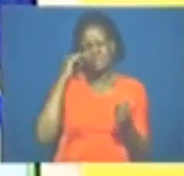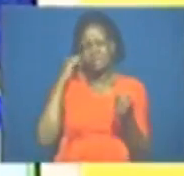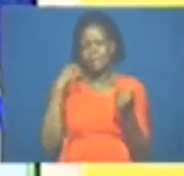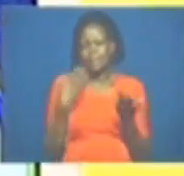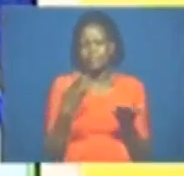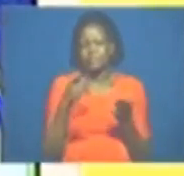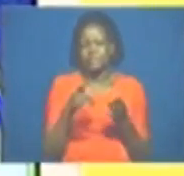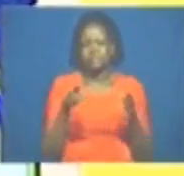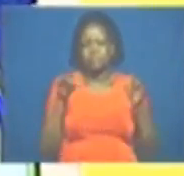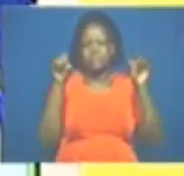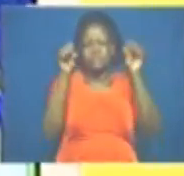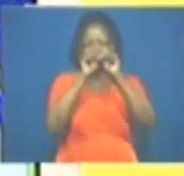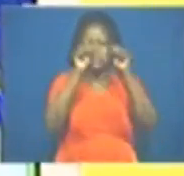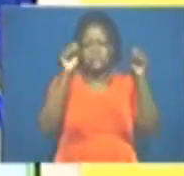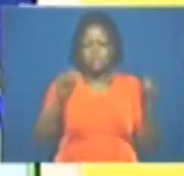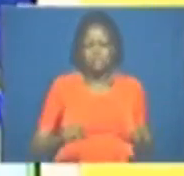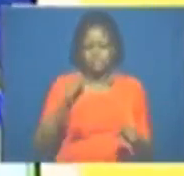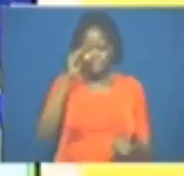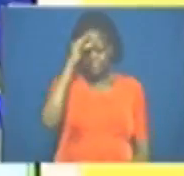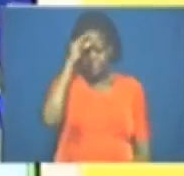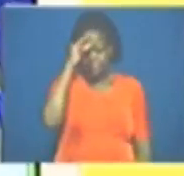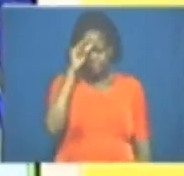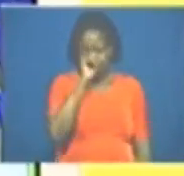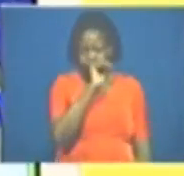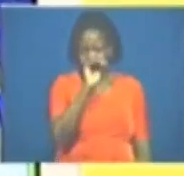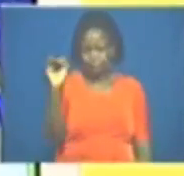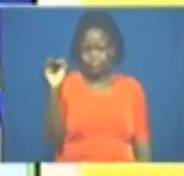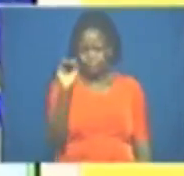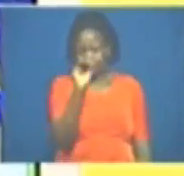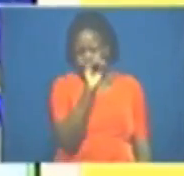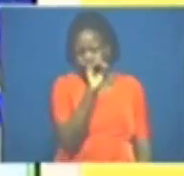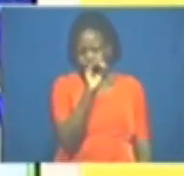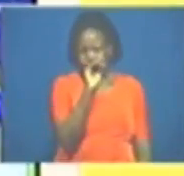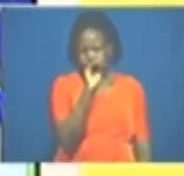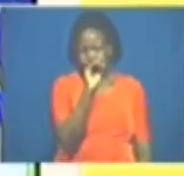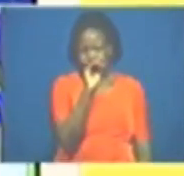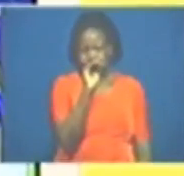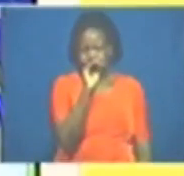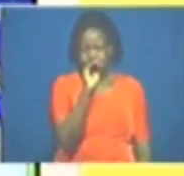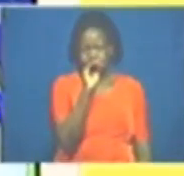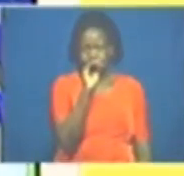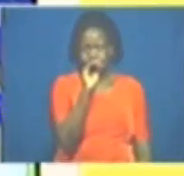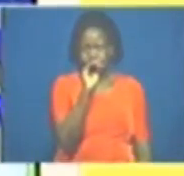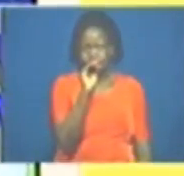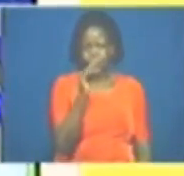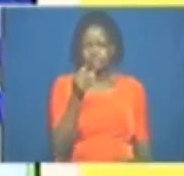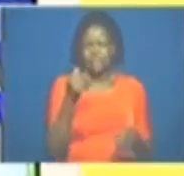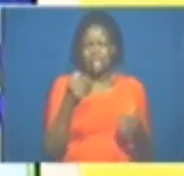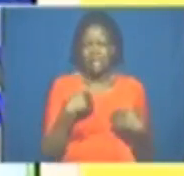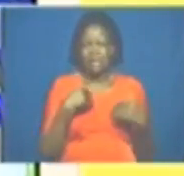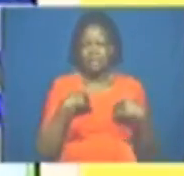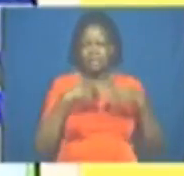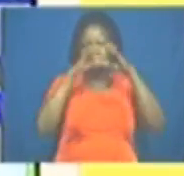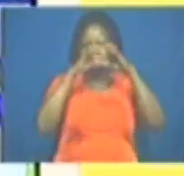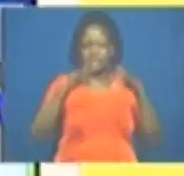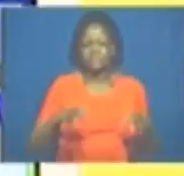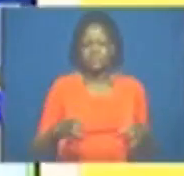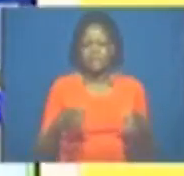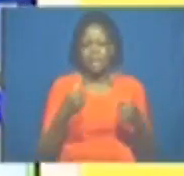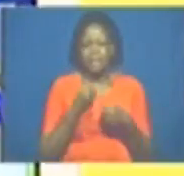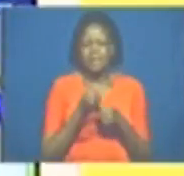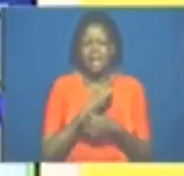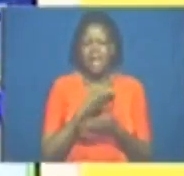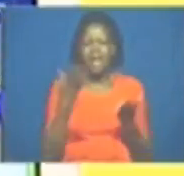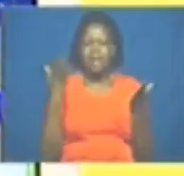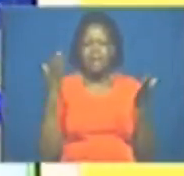this is devolution, we also ask you tonight on our big question: has devolution made any impact in